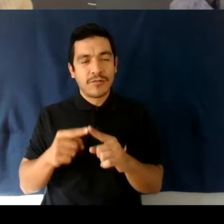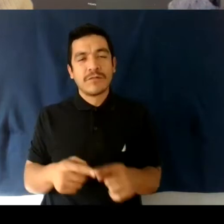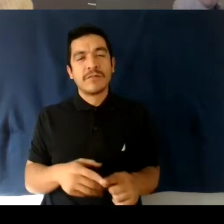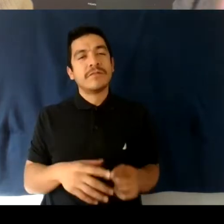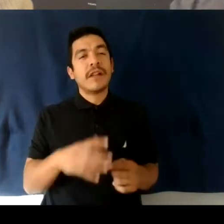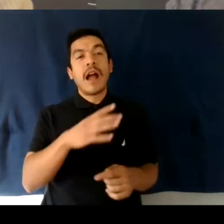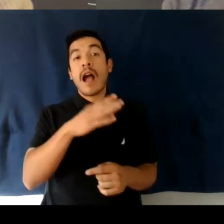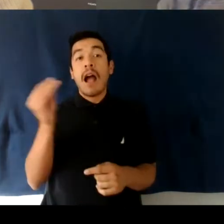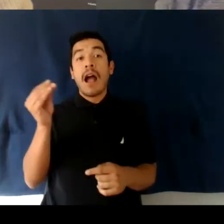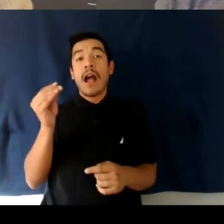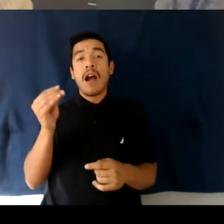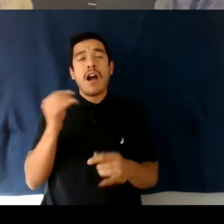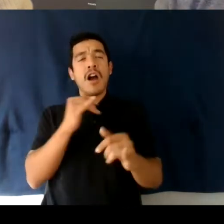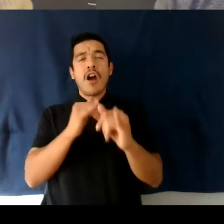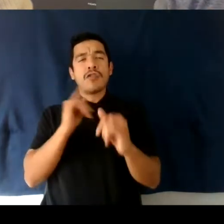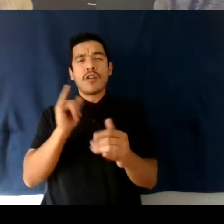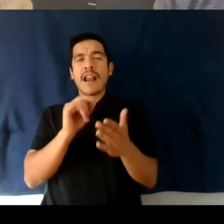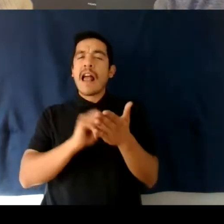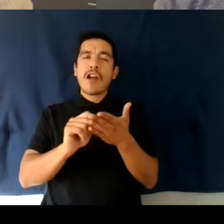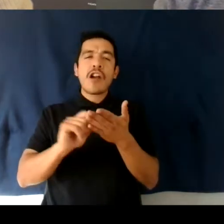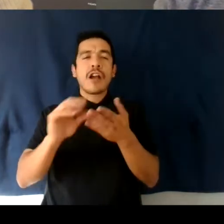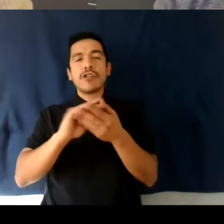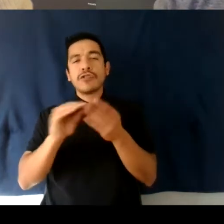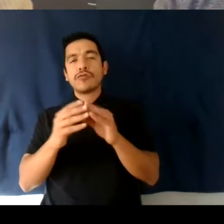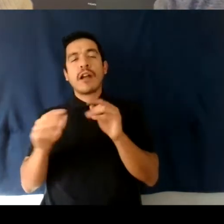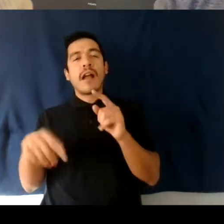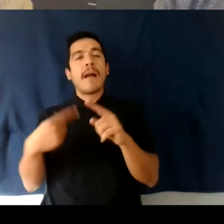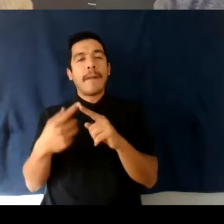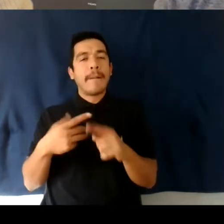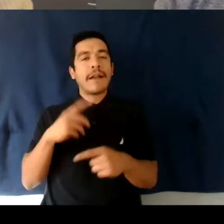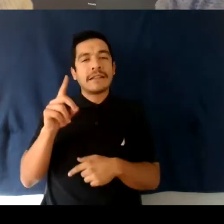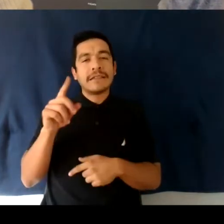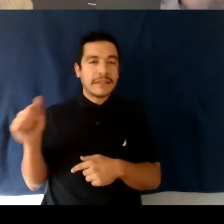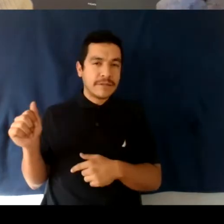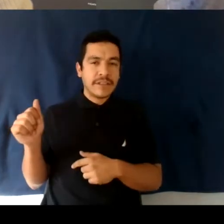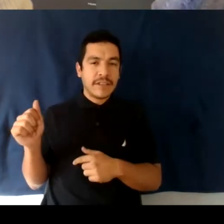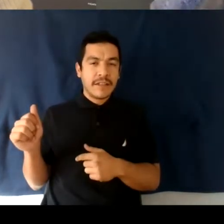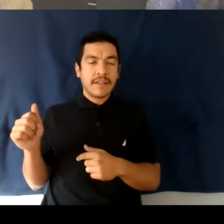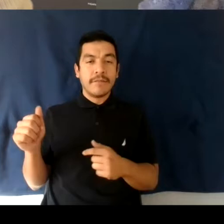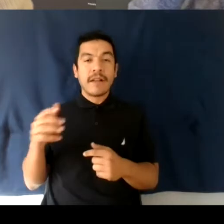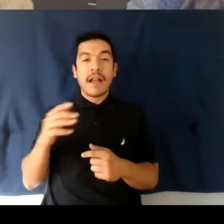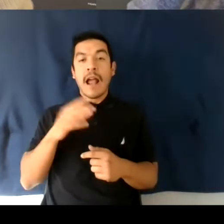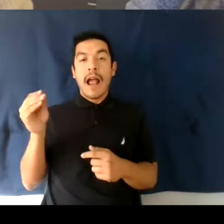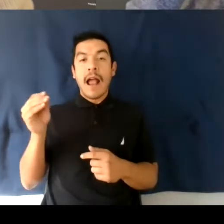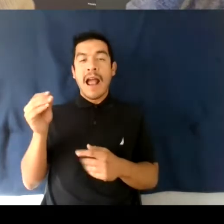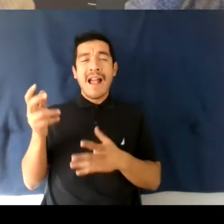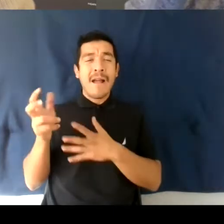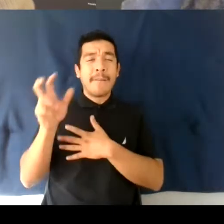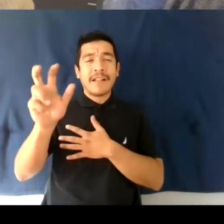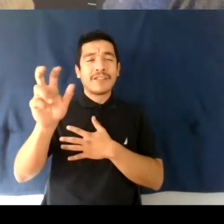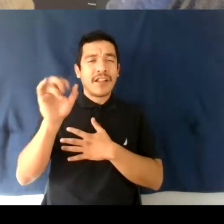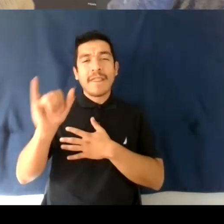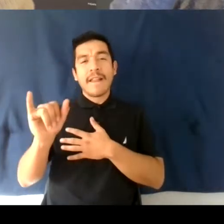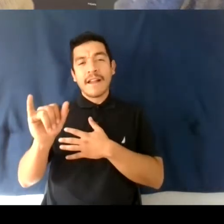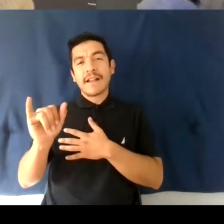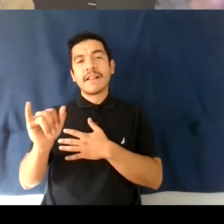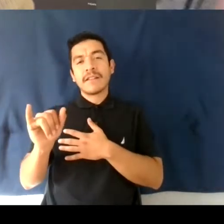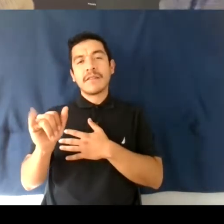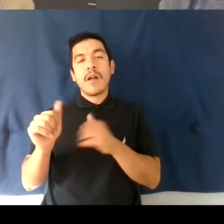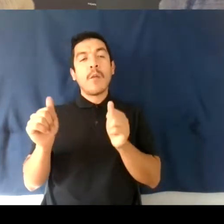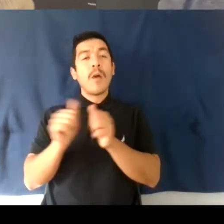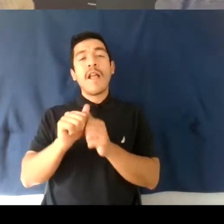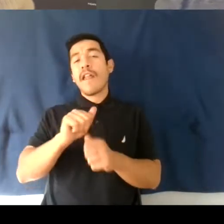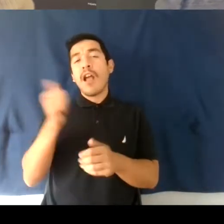like writing stories about my disability and like pitching them, like even in like with